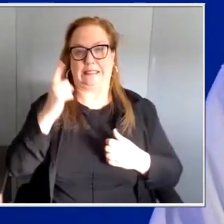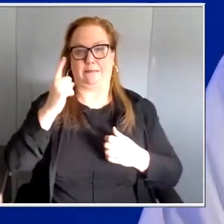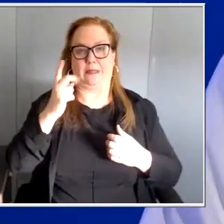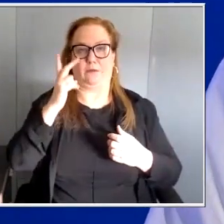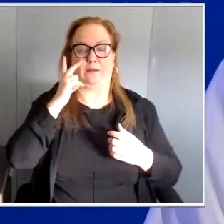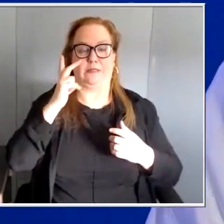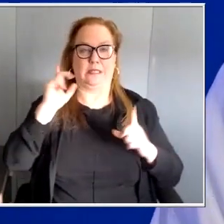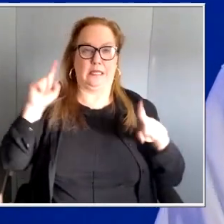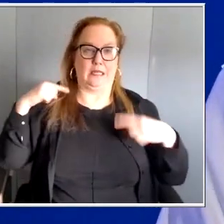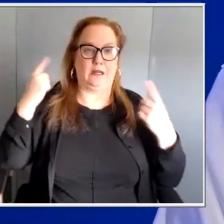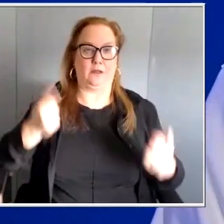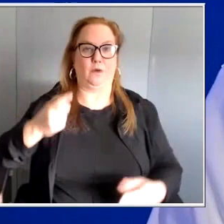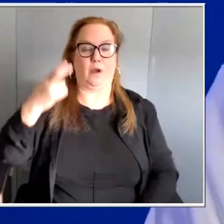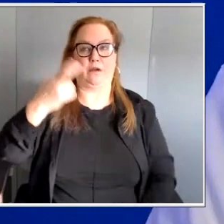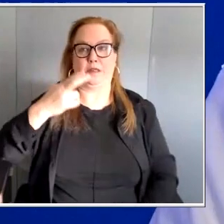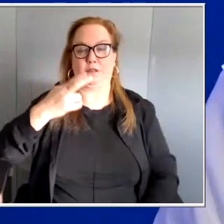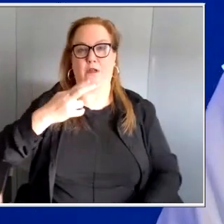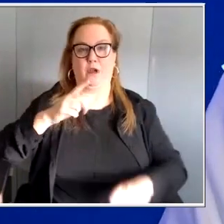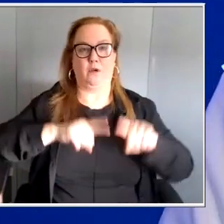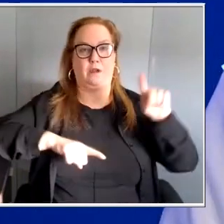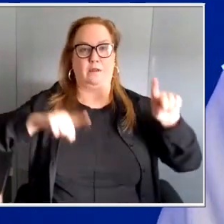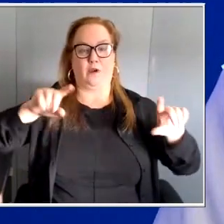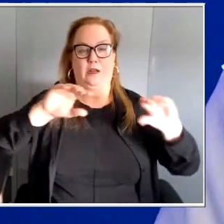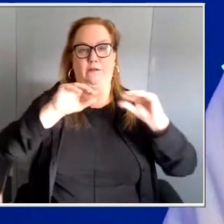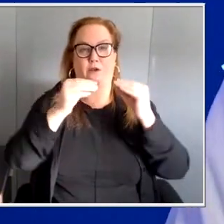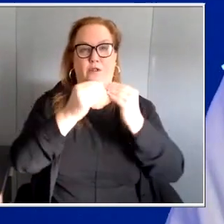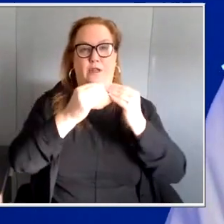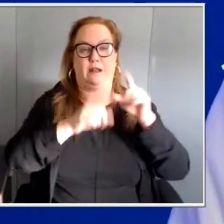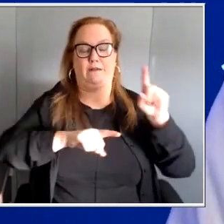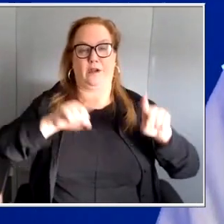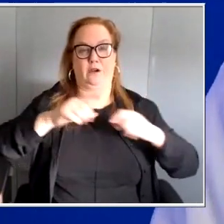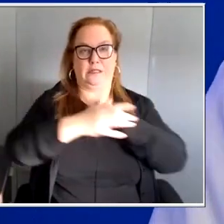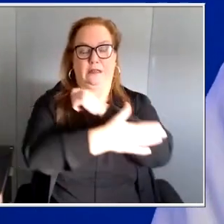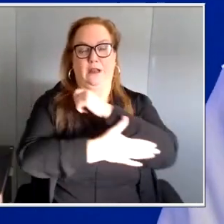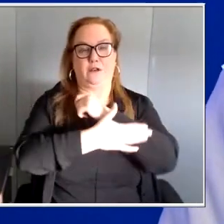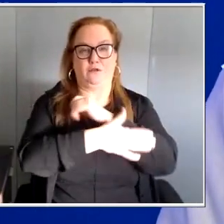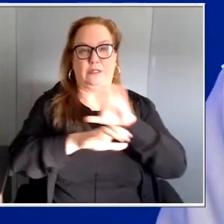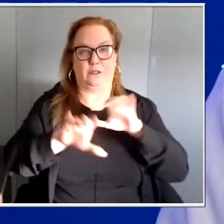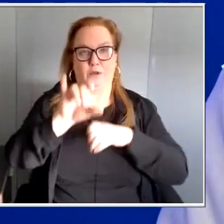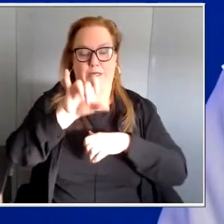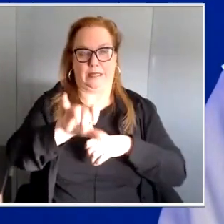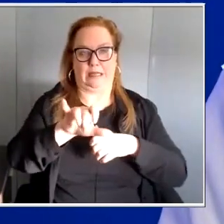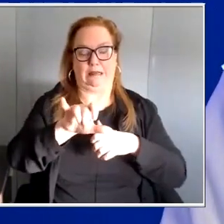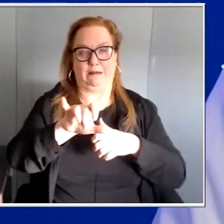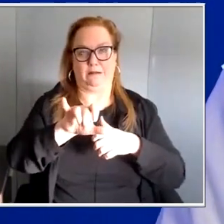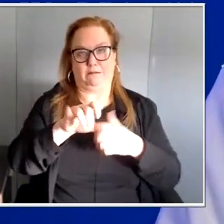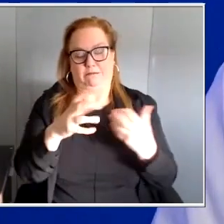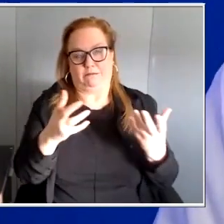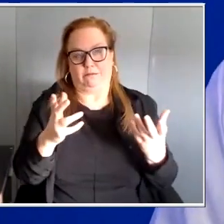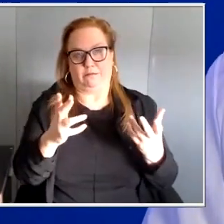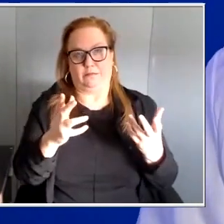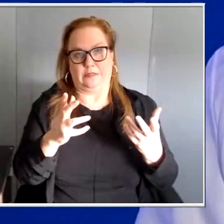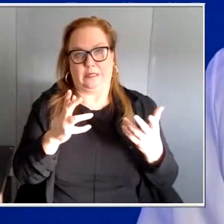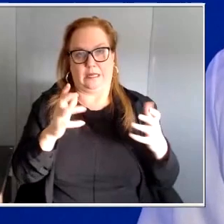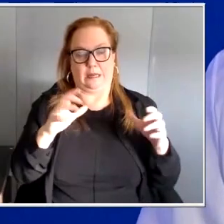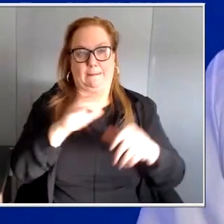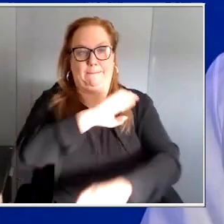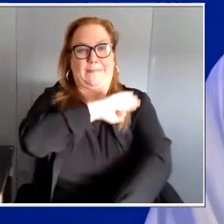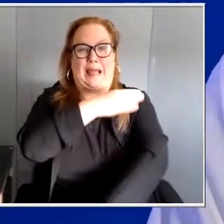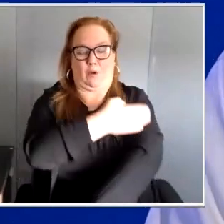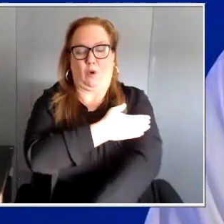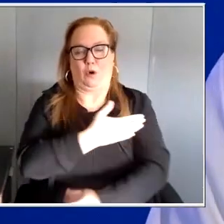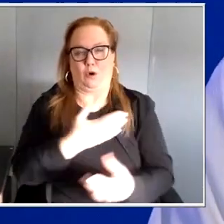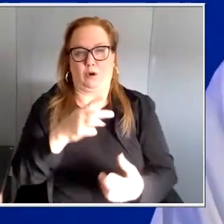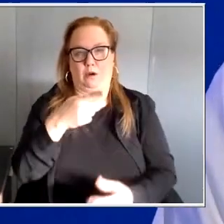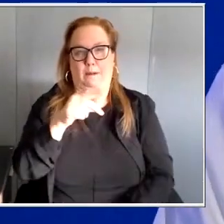history with various organizations in various countries doing that to gain prominence or power,